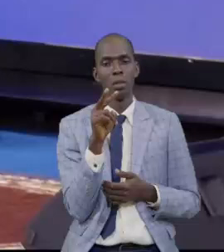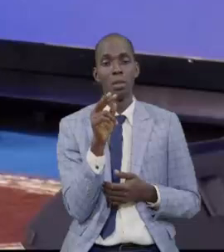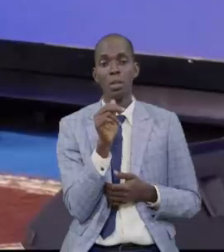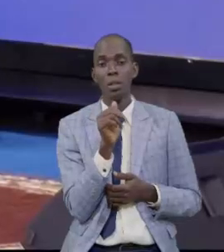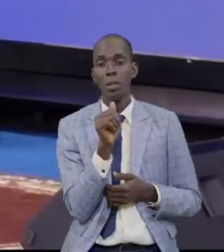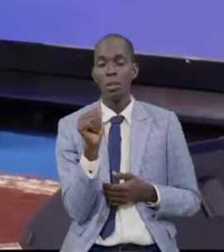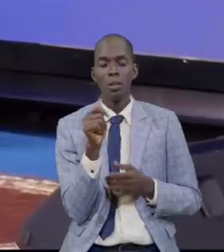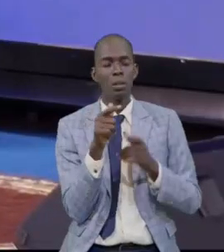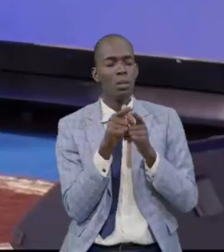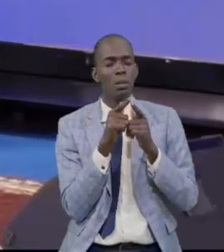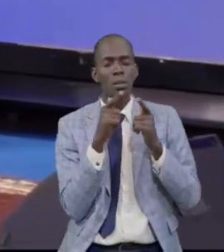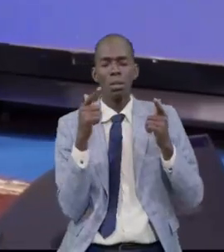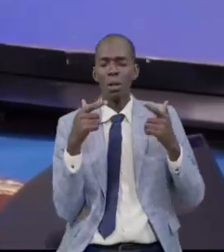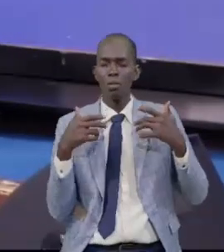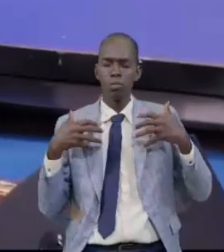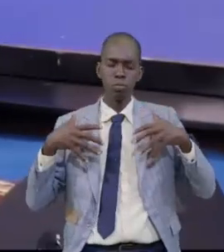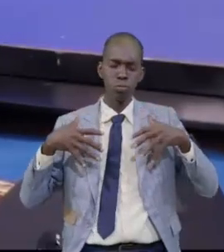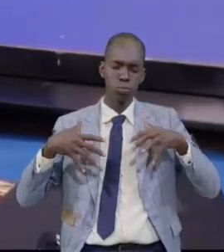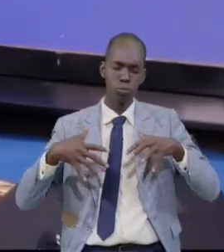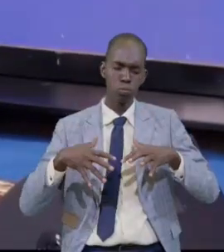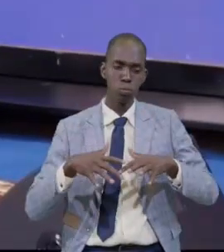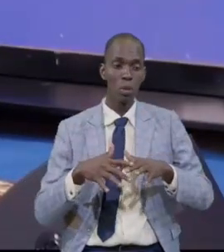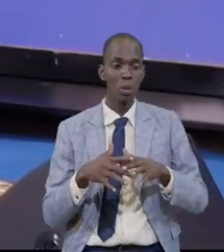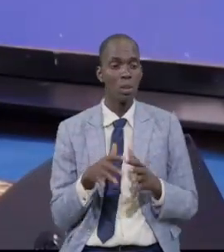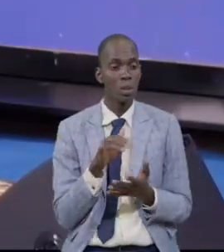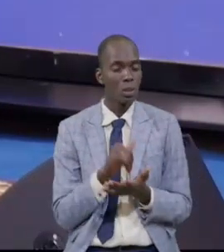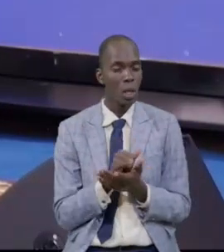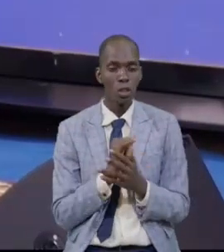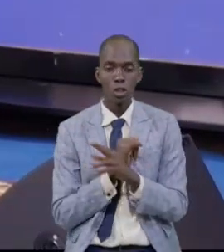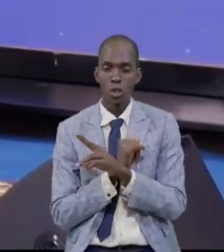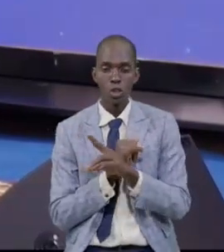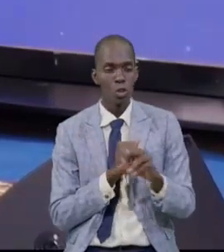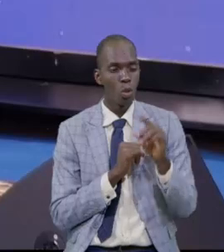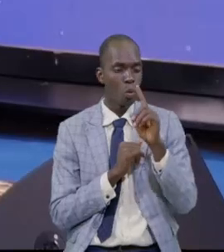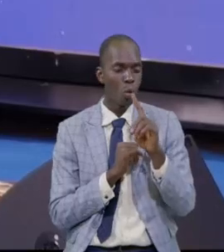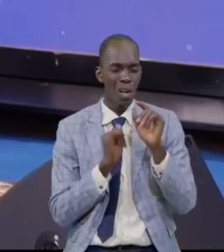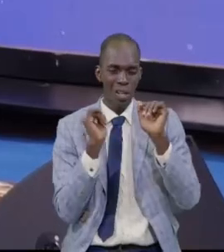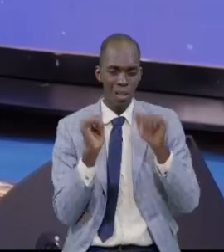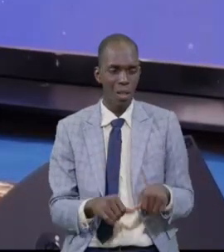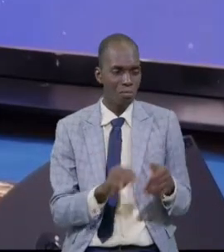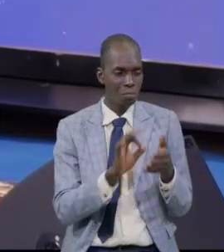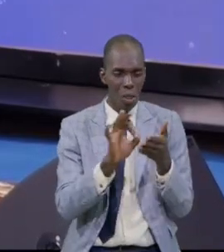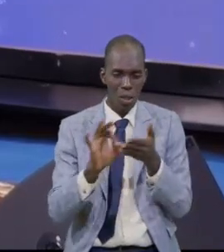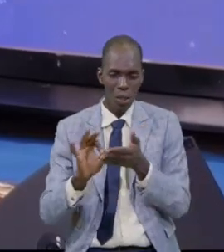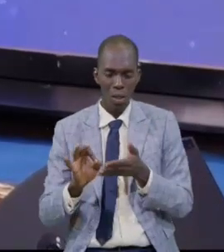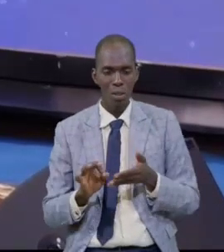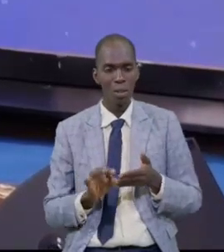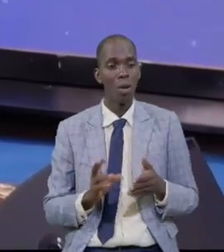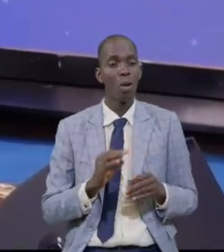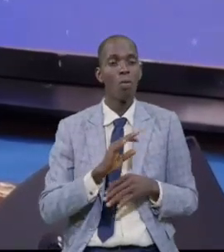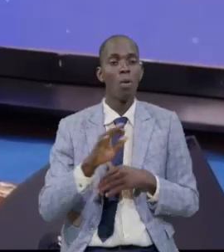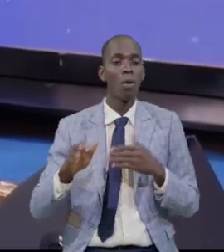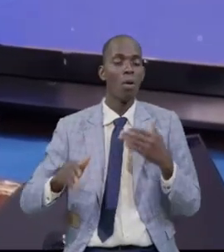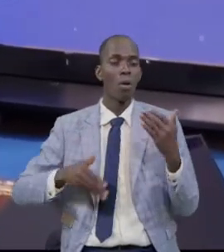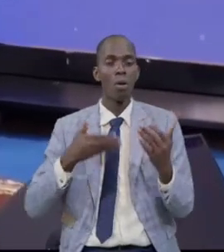multitude, which no man could number, of all nations.